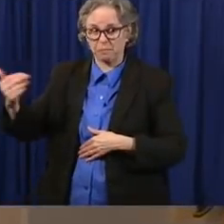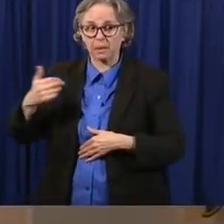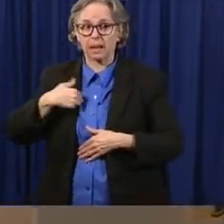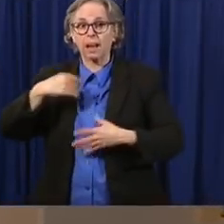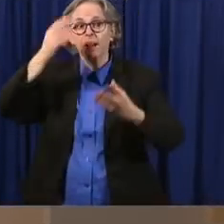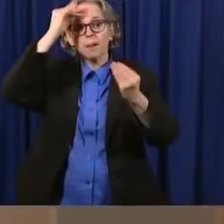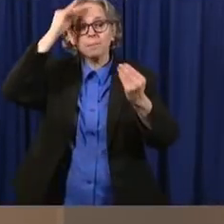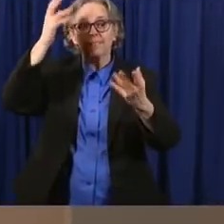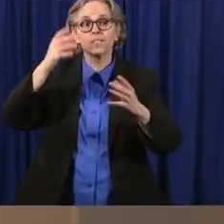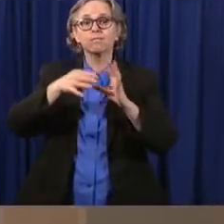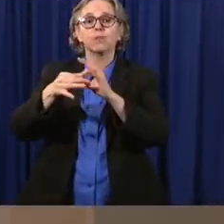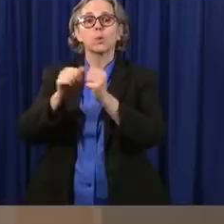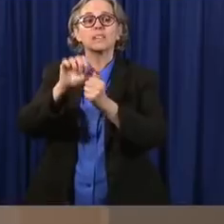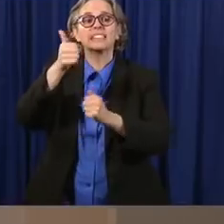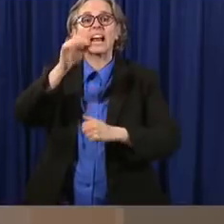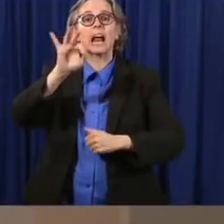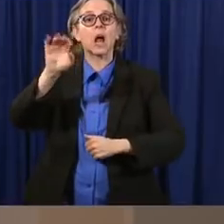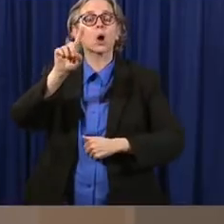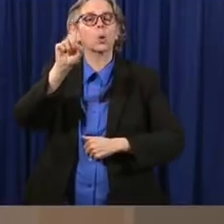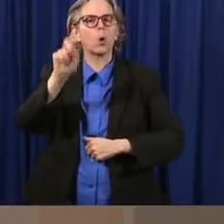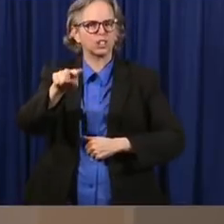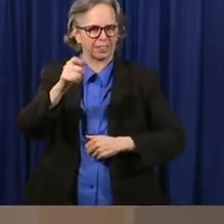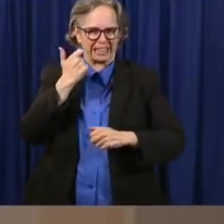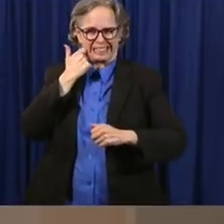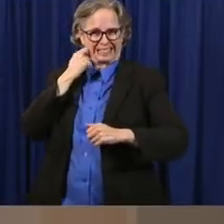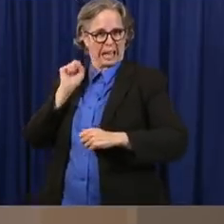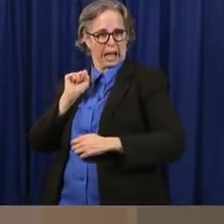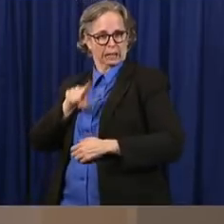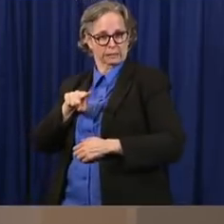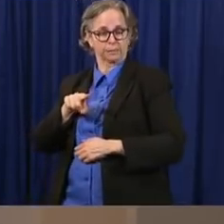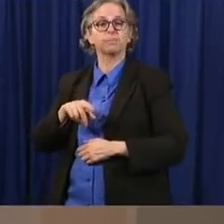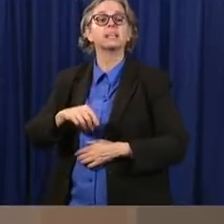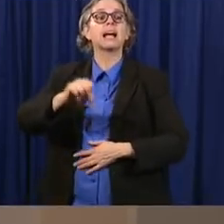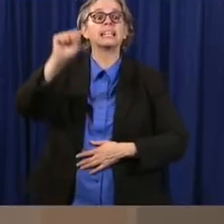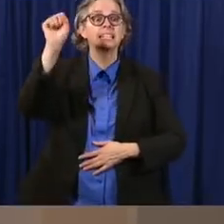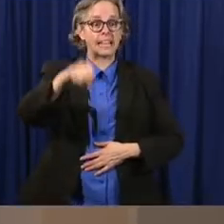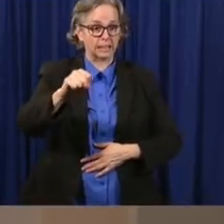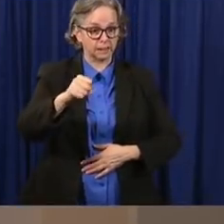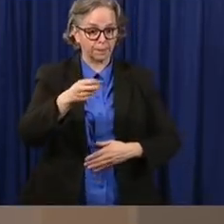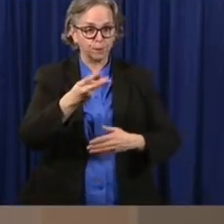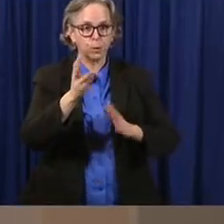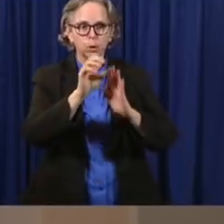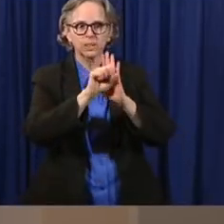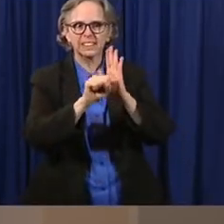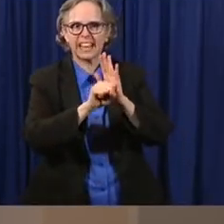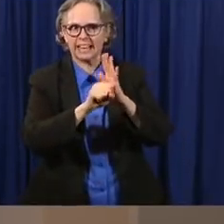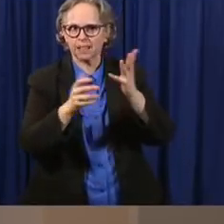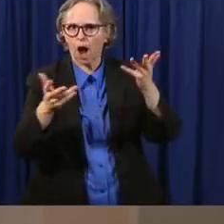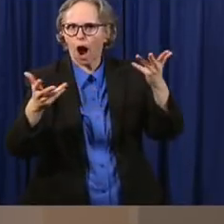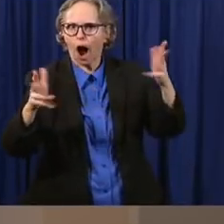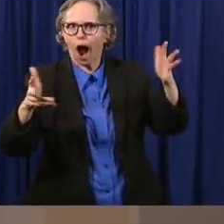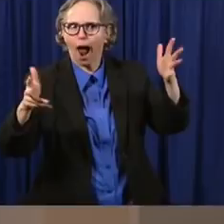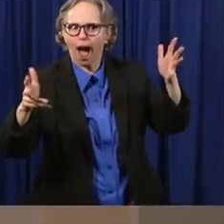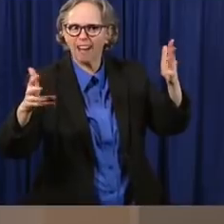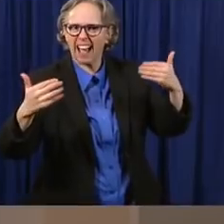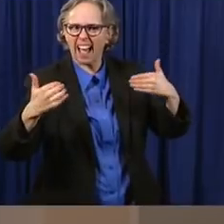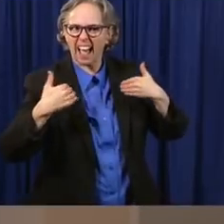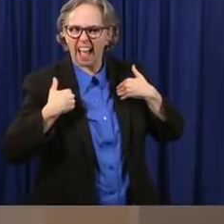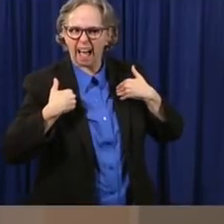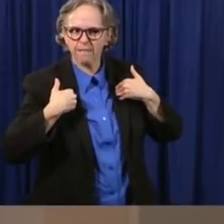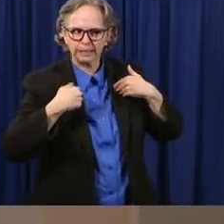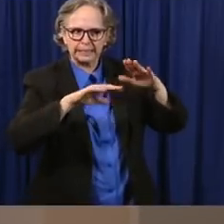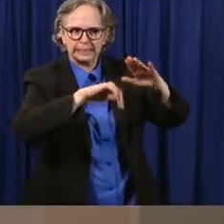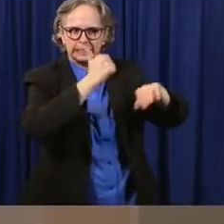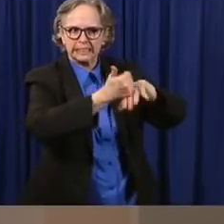got a little bit earlier. There are a couple of states who had these systems already established because they had hurricanes or things